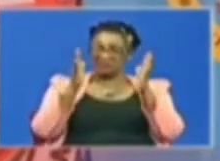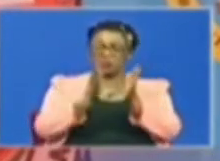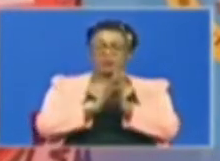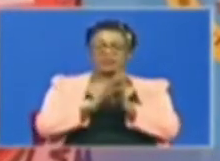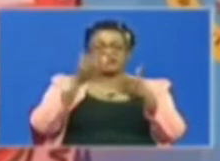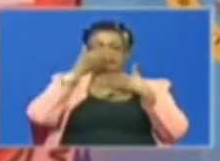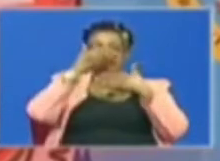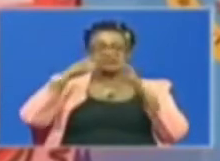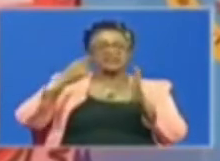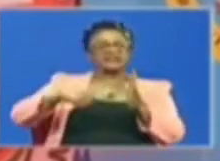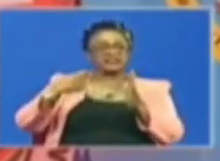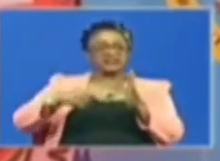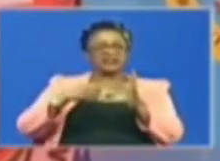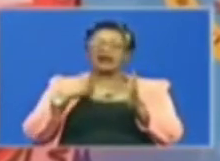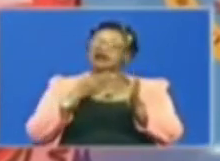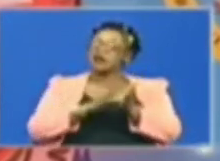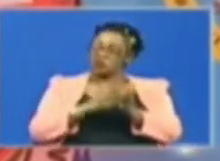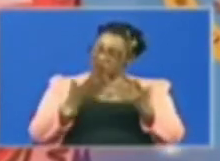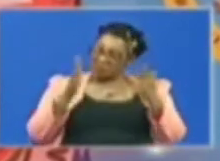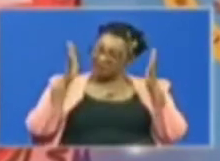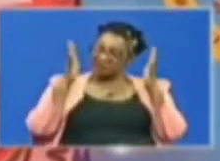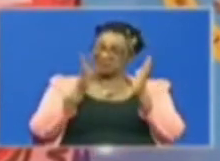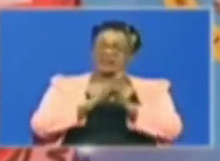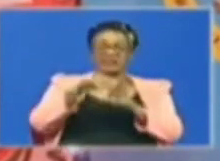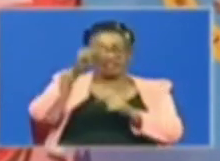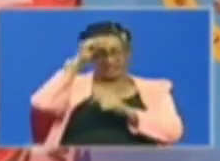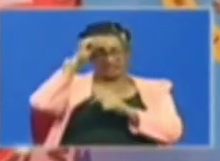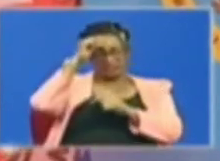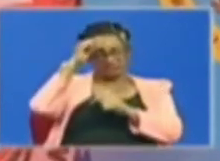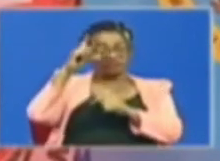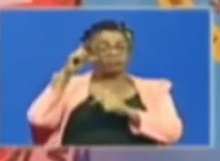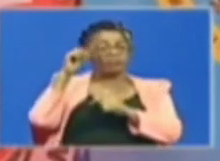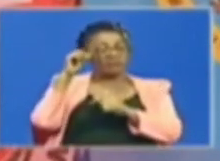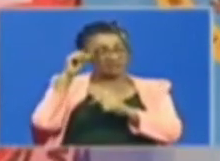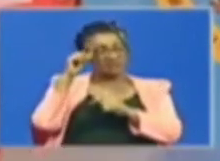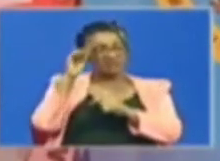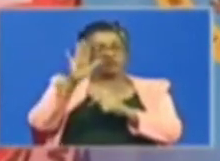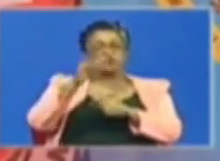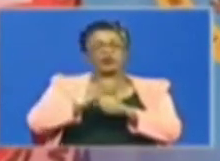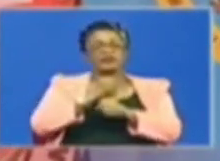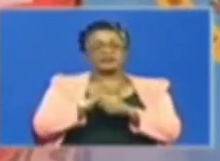I really recommend you and the government of Mombasa for your work.